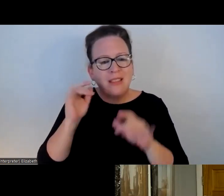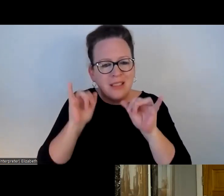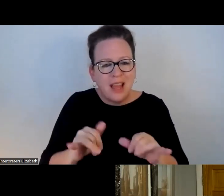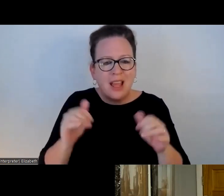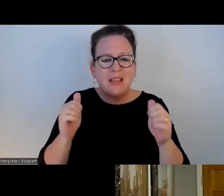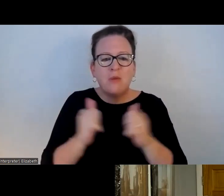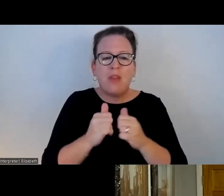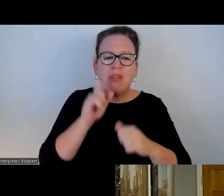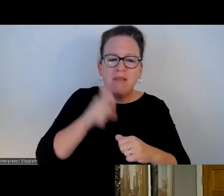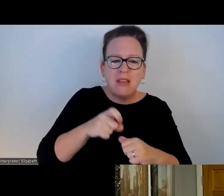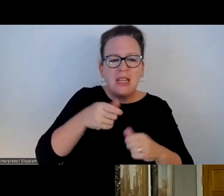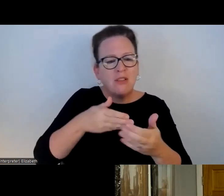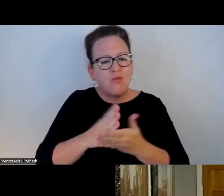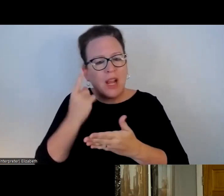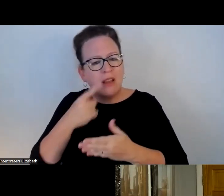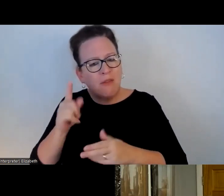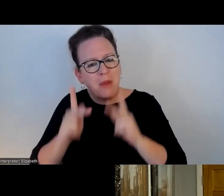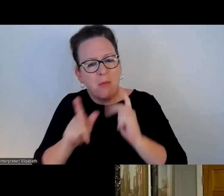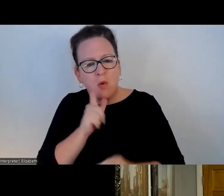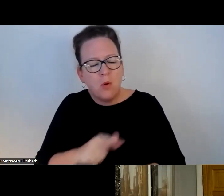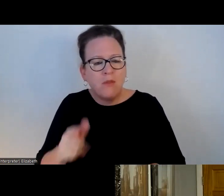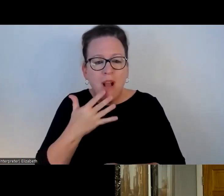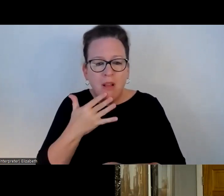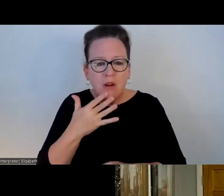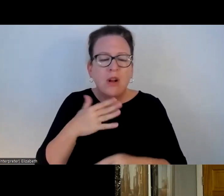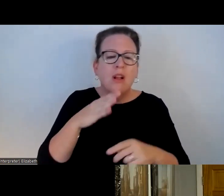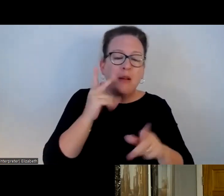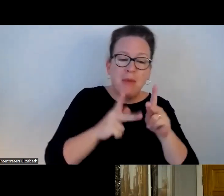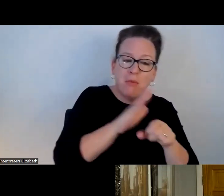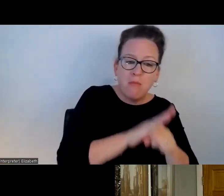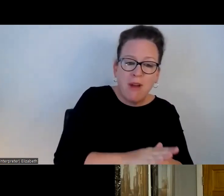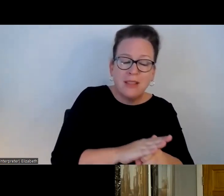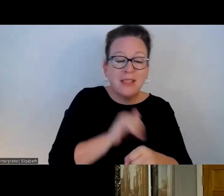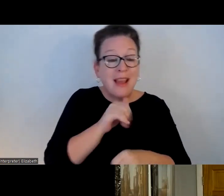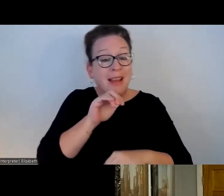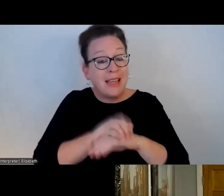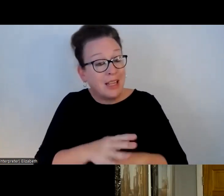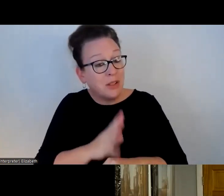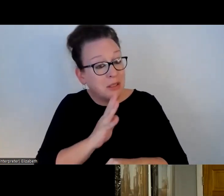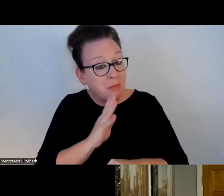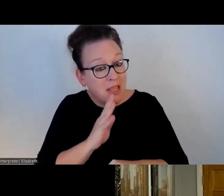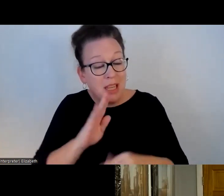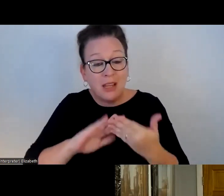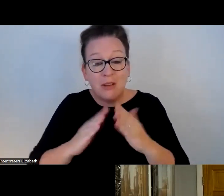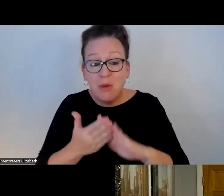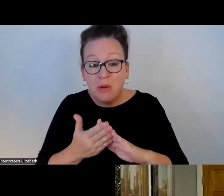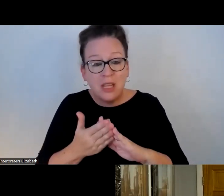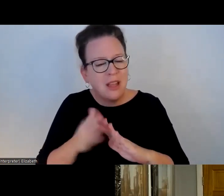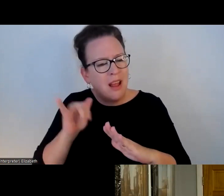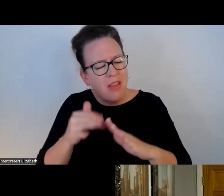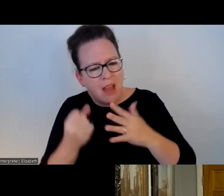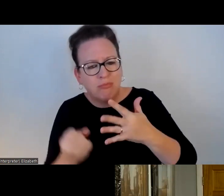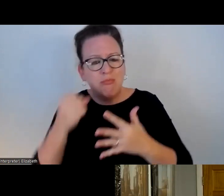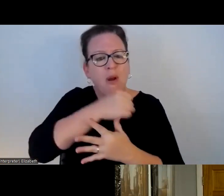color, those oppressed, low-income people, communities that are not English speaking as their first language as a priority, because